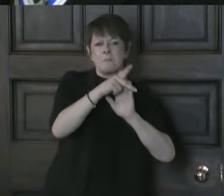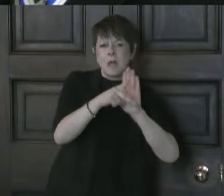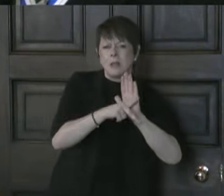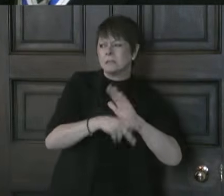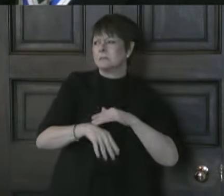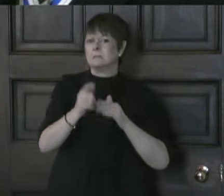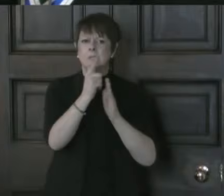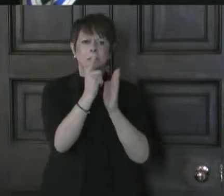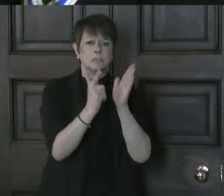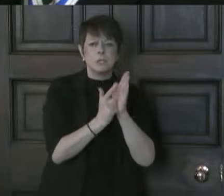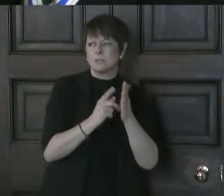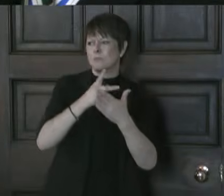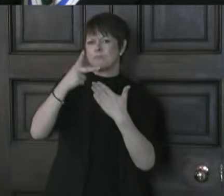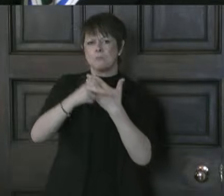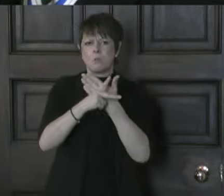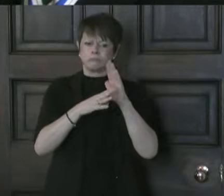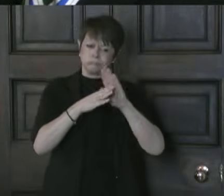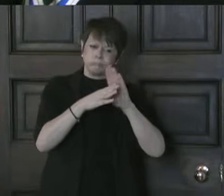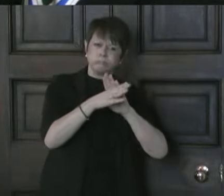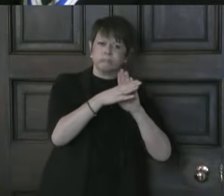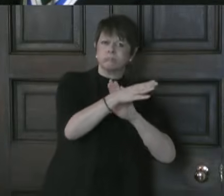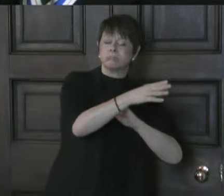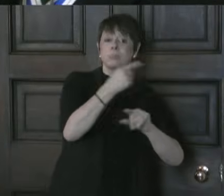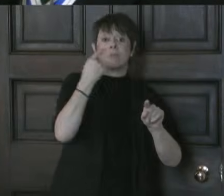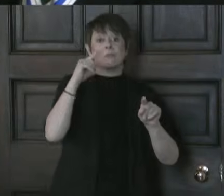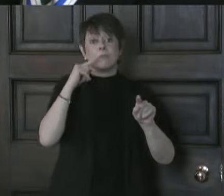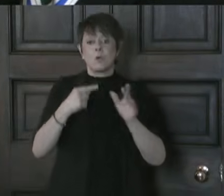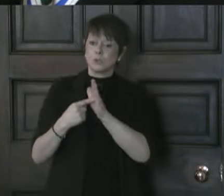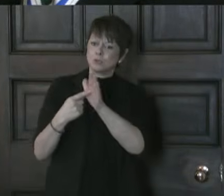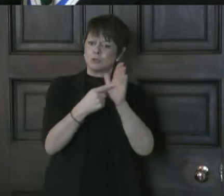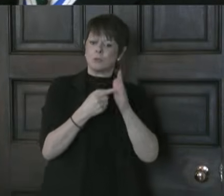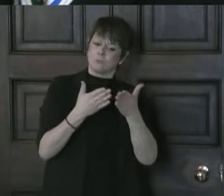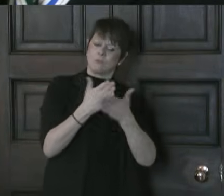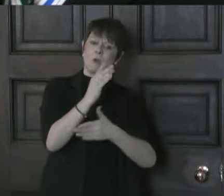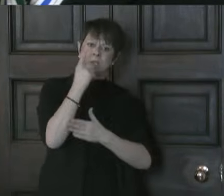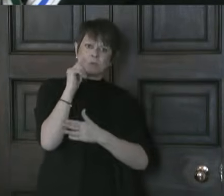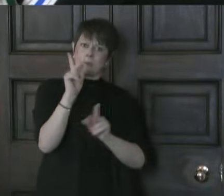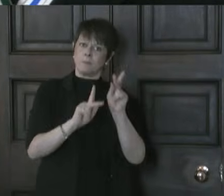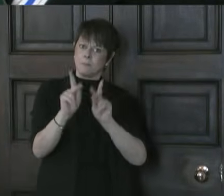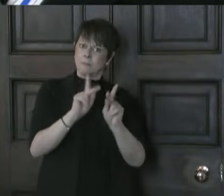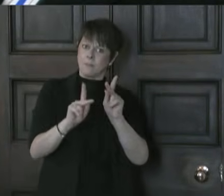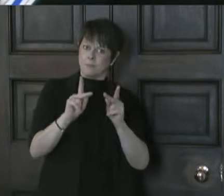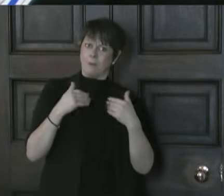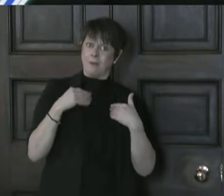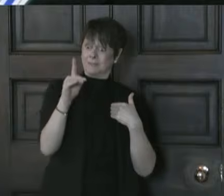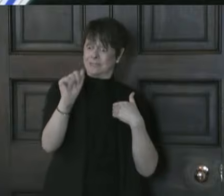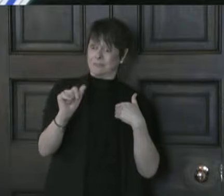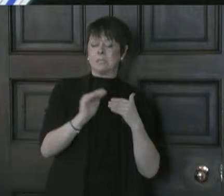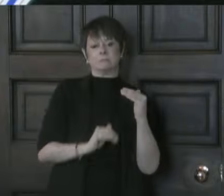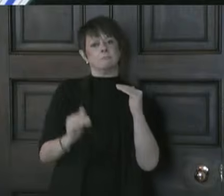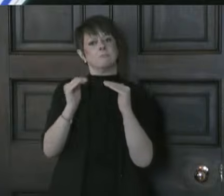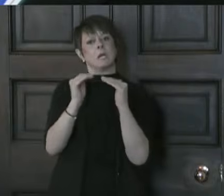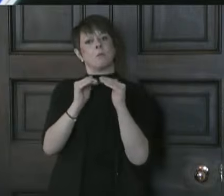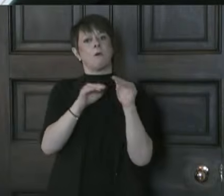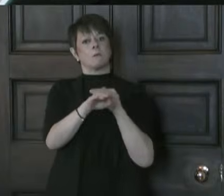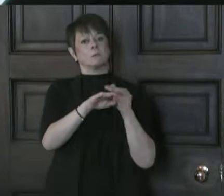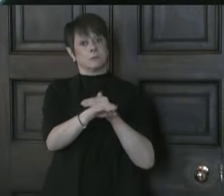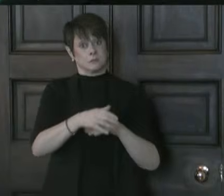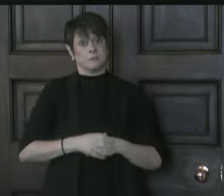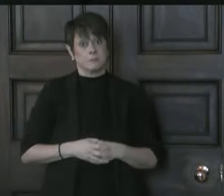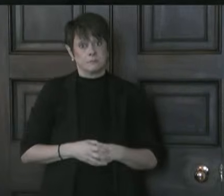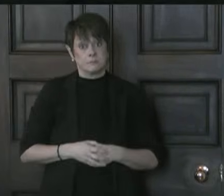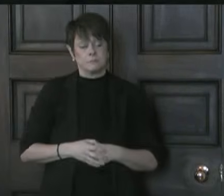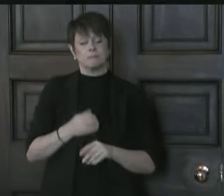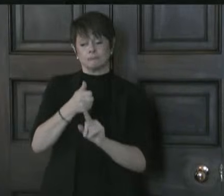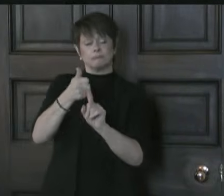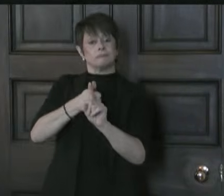and programs to reflect the inherent rights of people to have equitable access. Ms. Reed